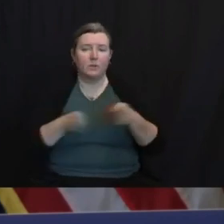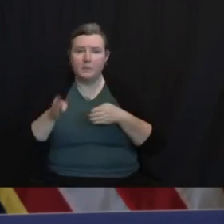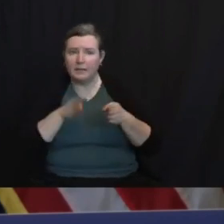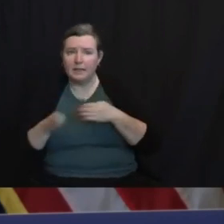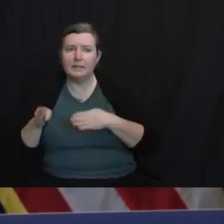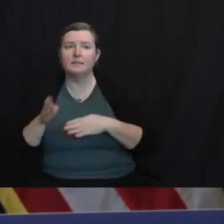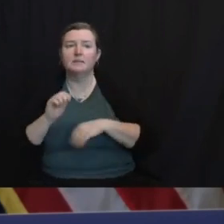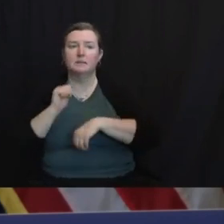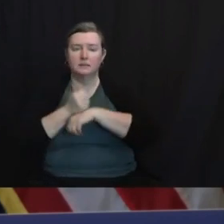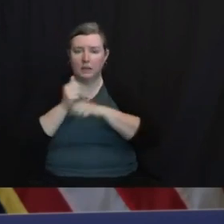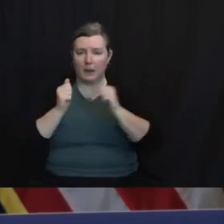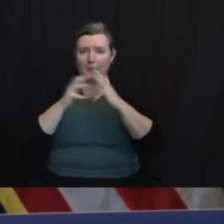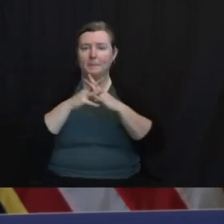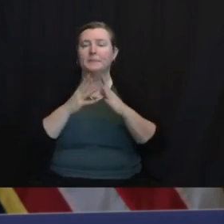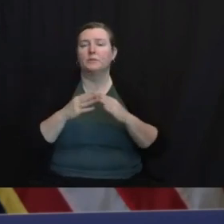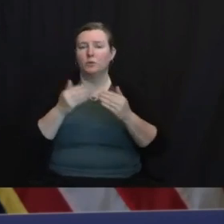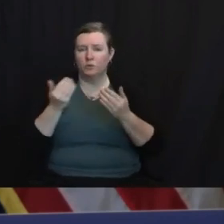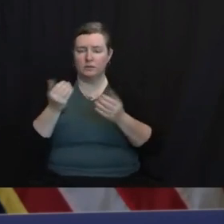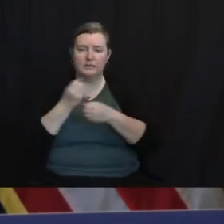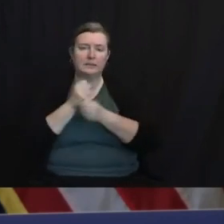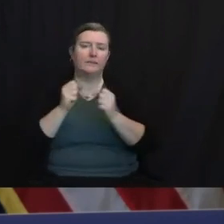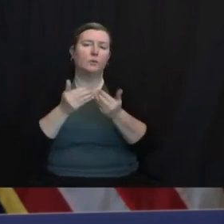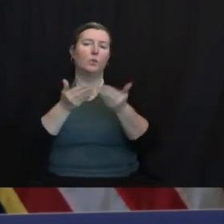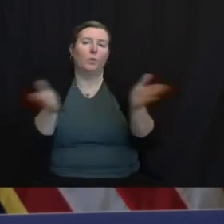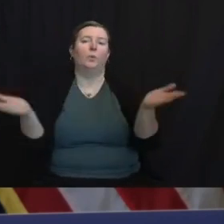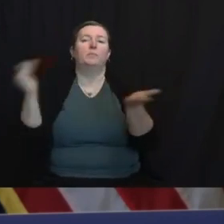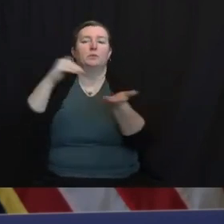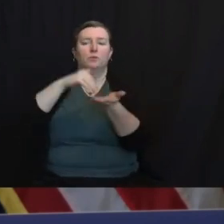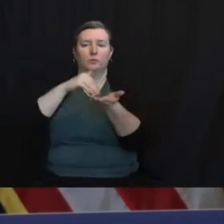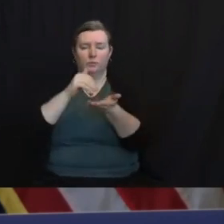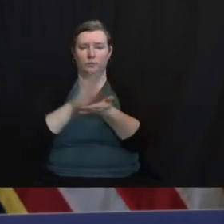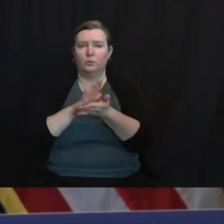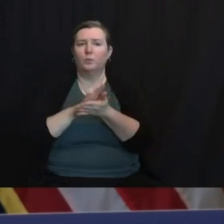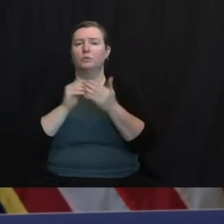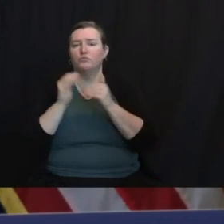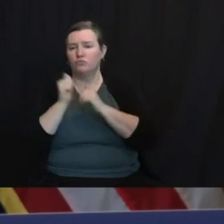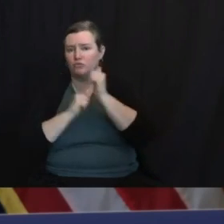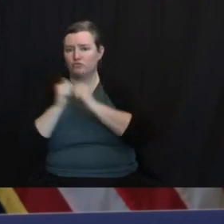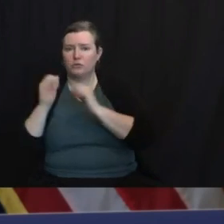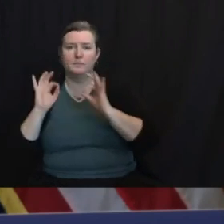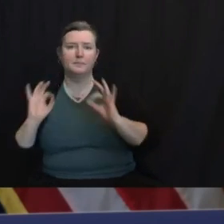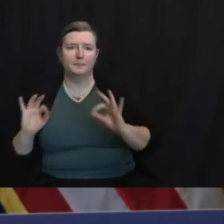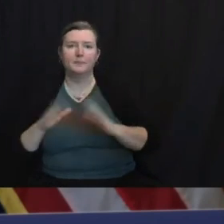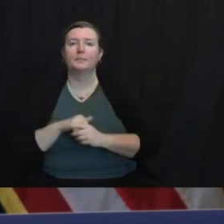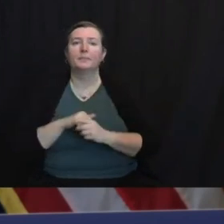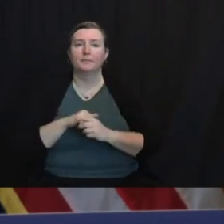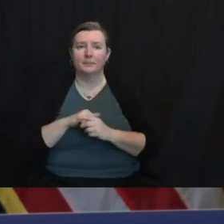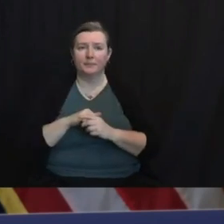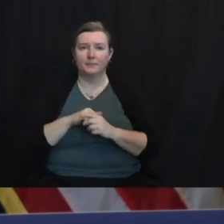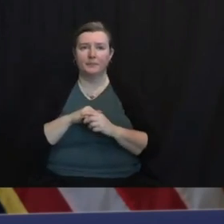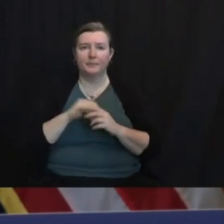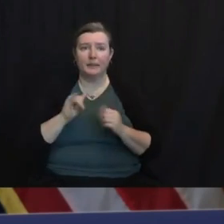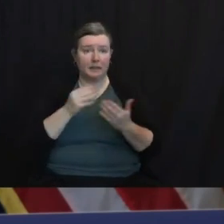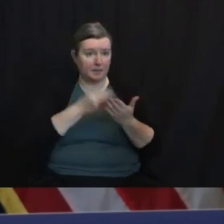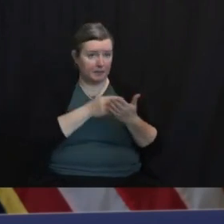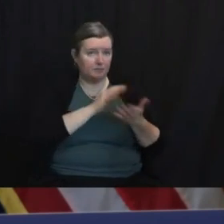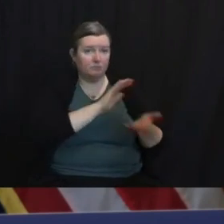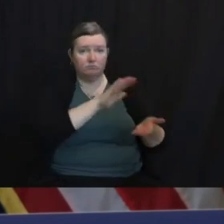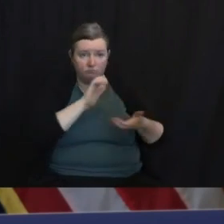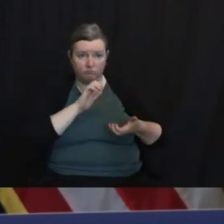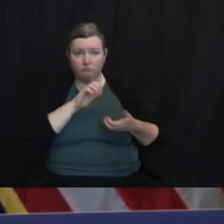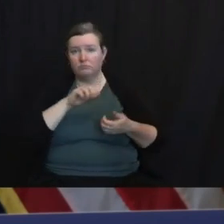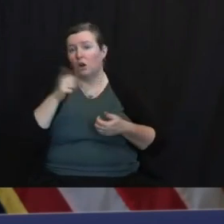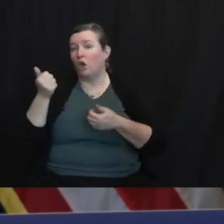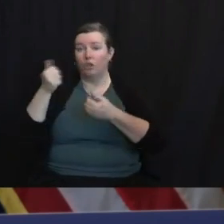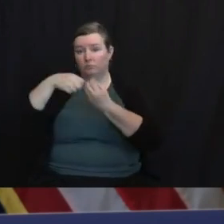safe reopening of school buildings. These actions, alongside the other Road Forward initiatives we announced